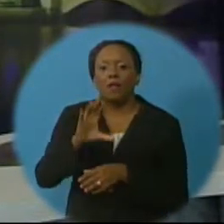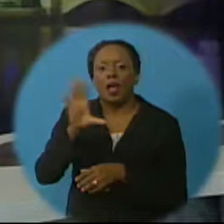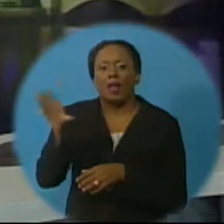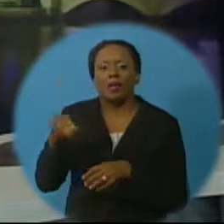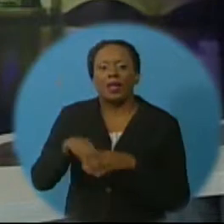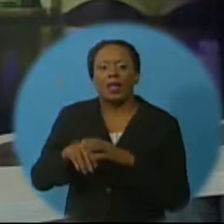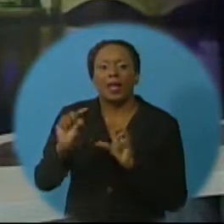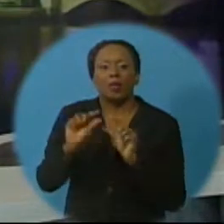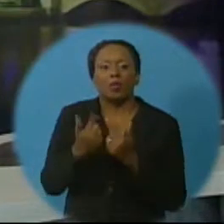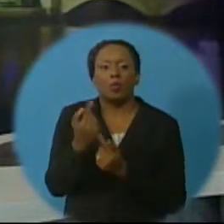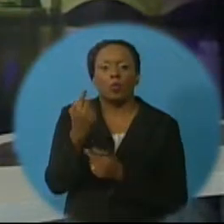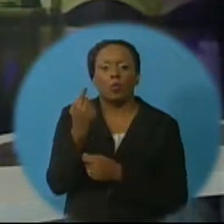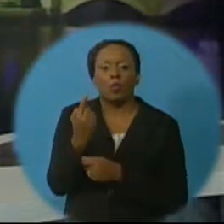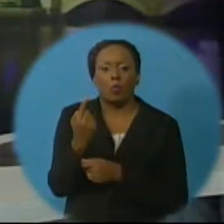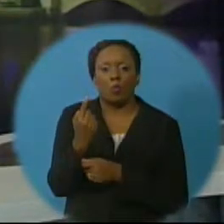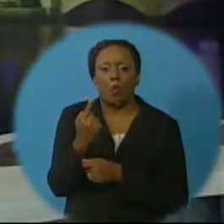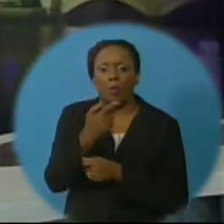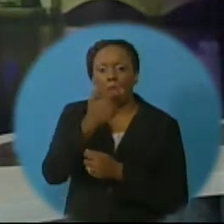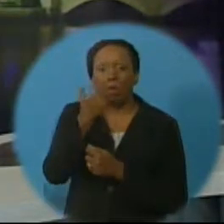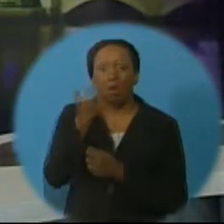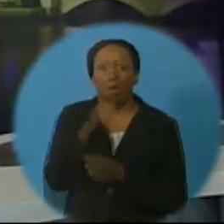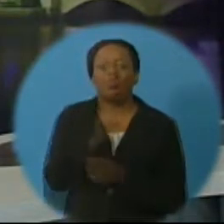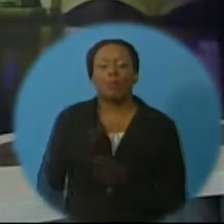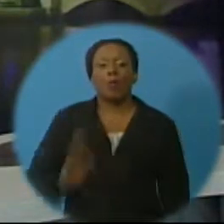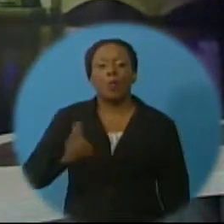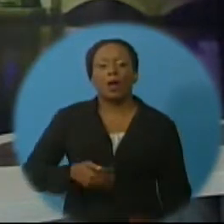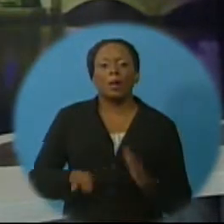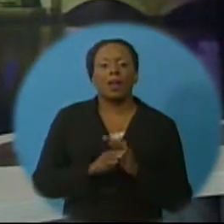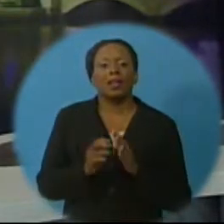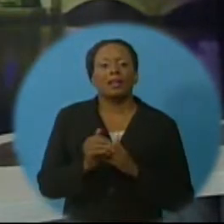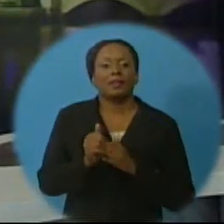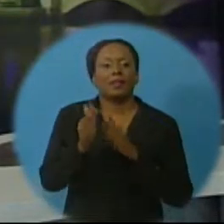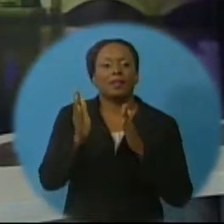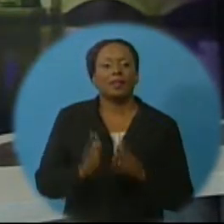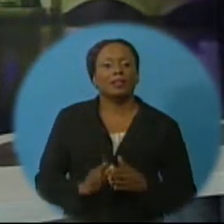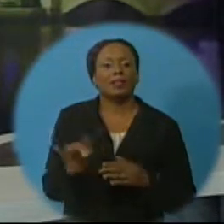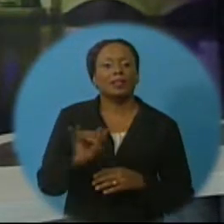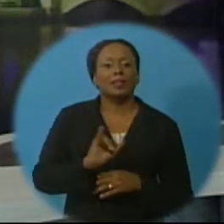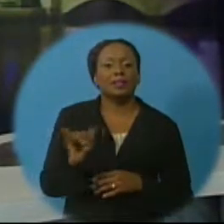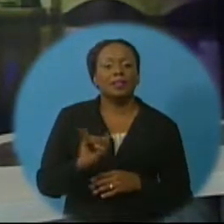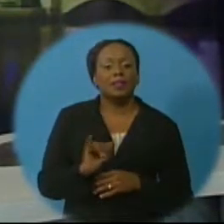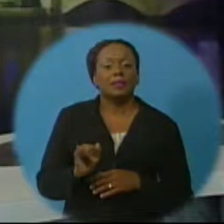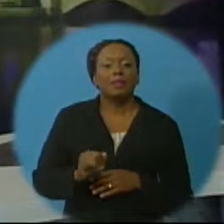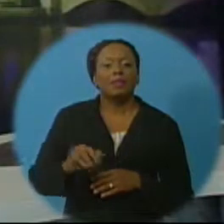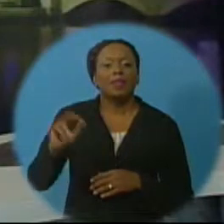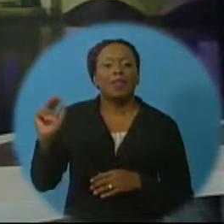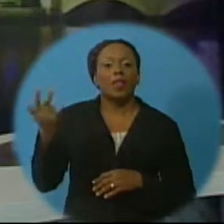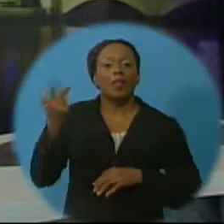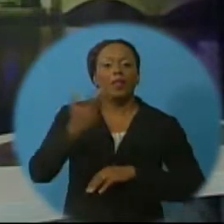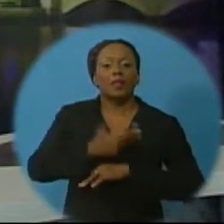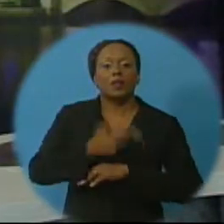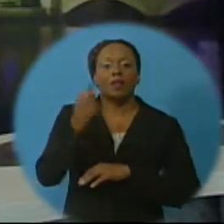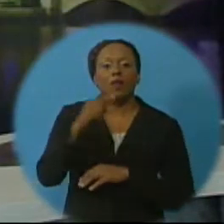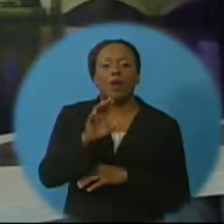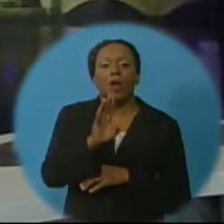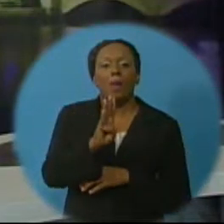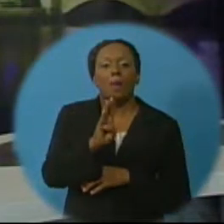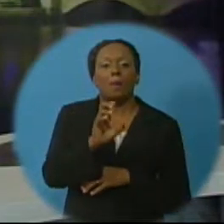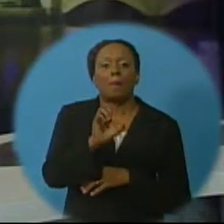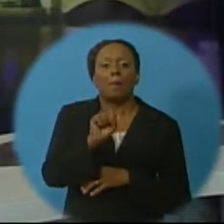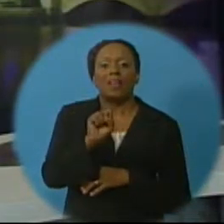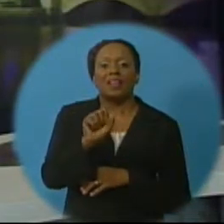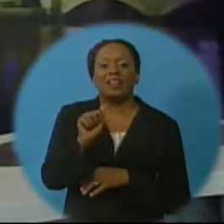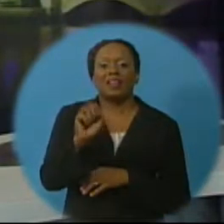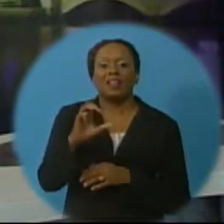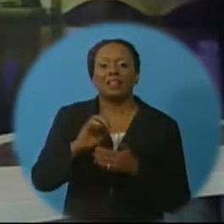10 stage due to a superior net run rate. The leaders are still the same at the end of Day 3 of the Powerade BSAC